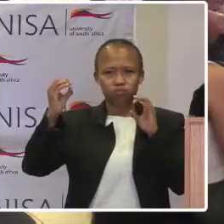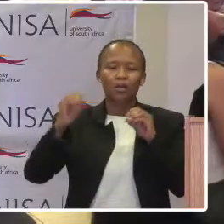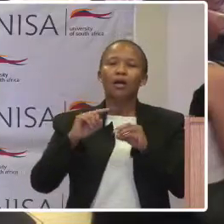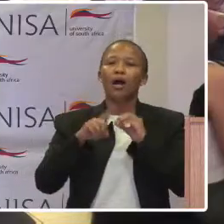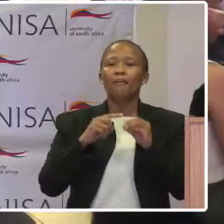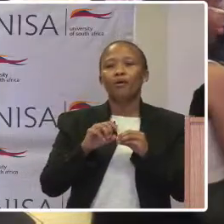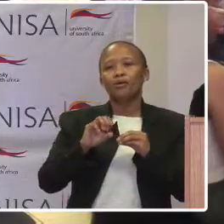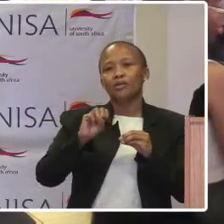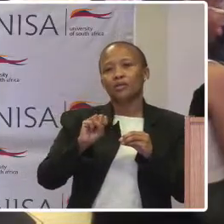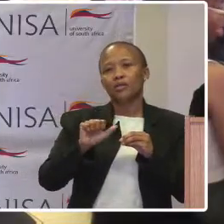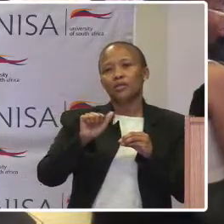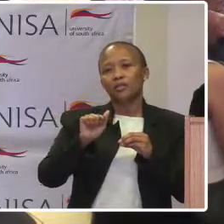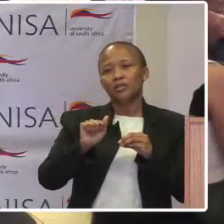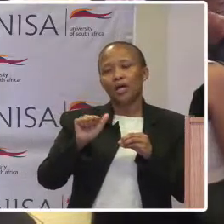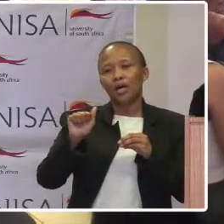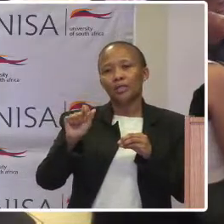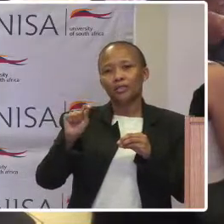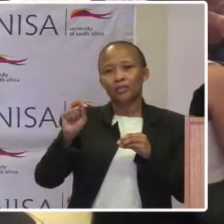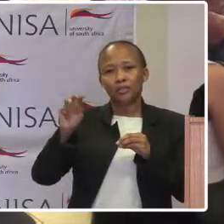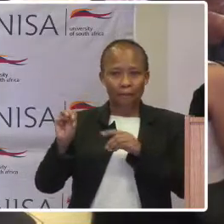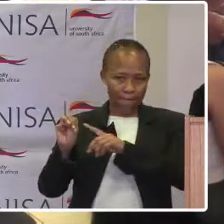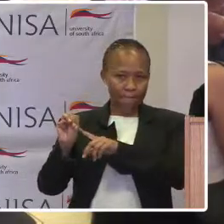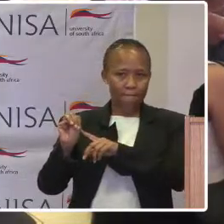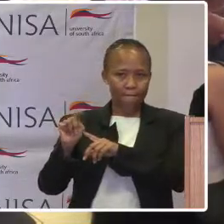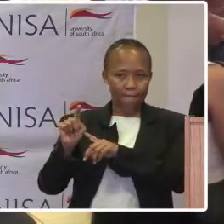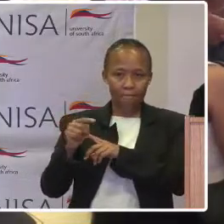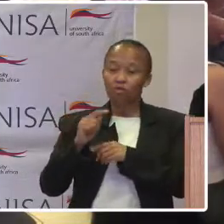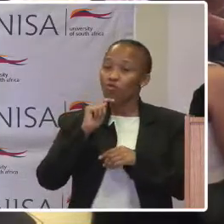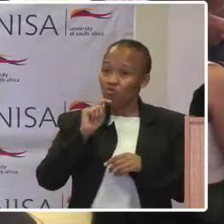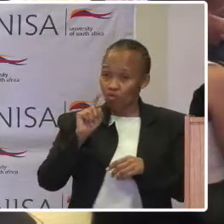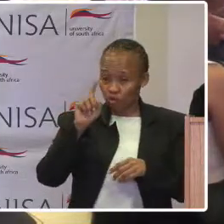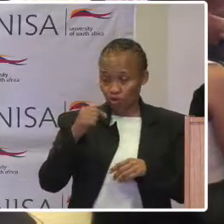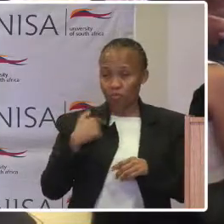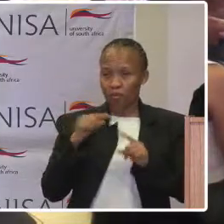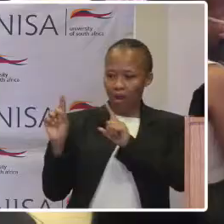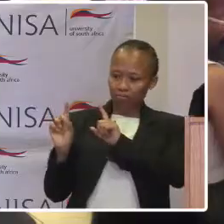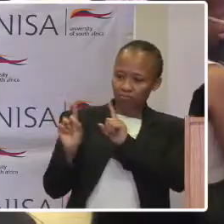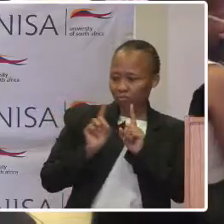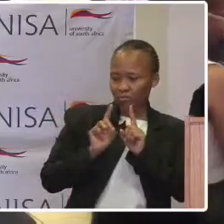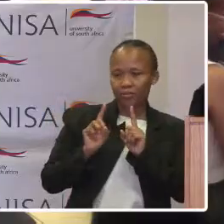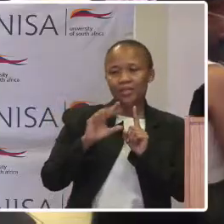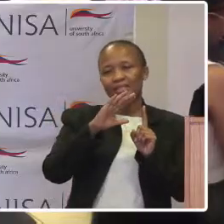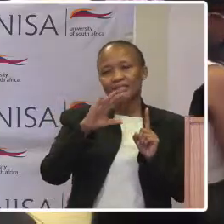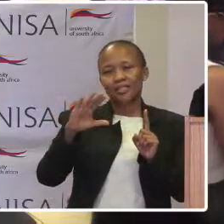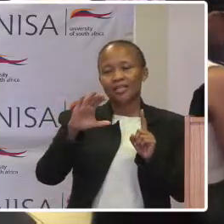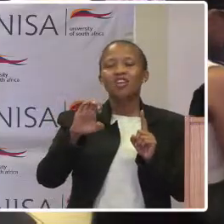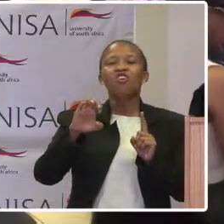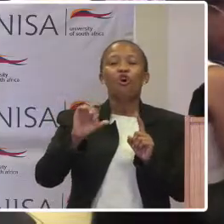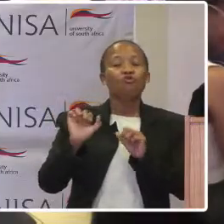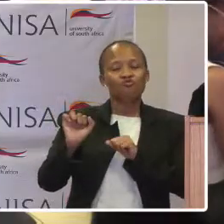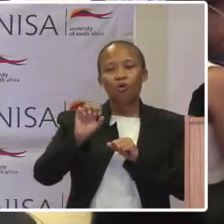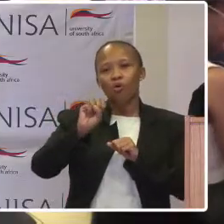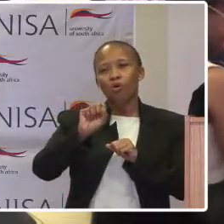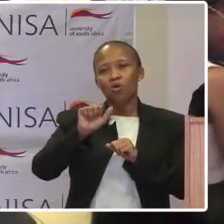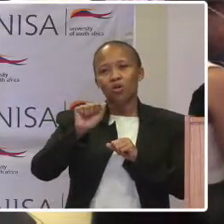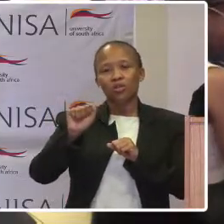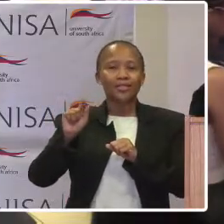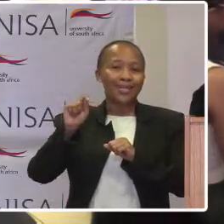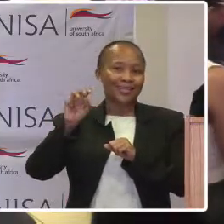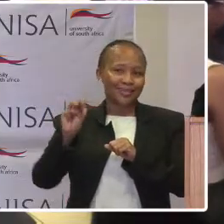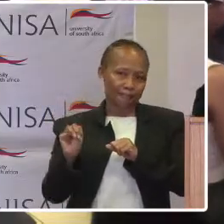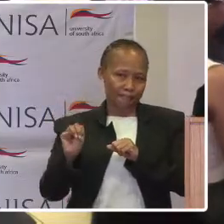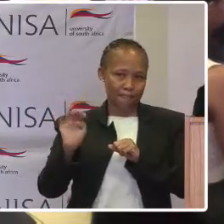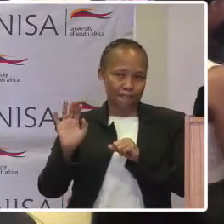was supposed to have come with the CEO of SANSA. So to share with you some of the